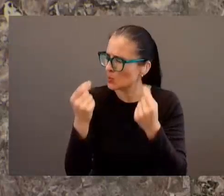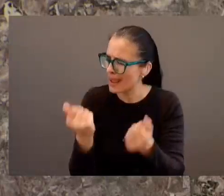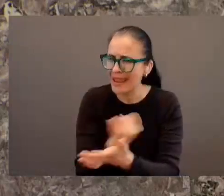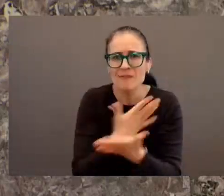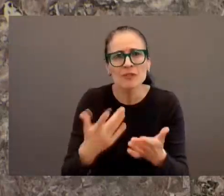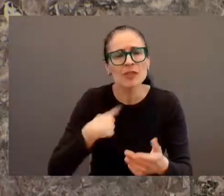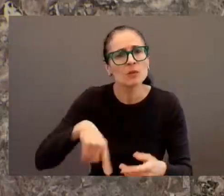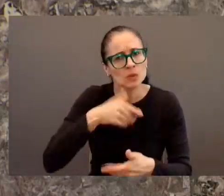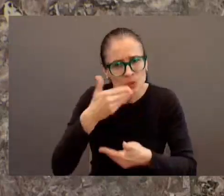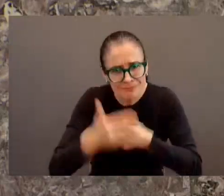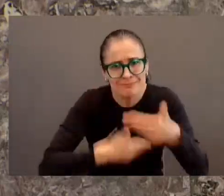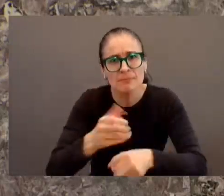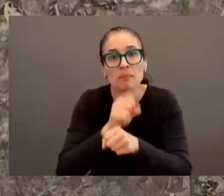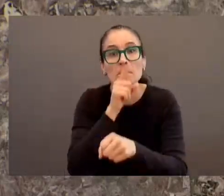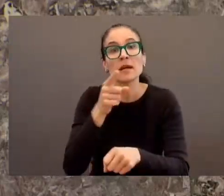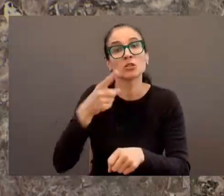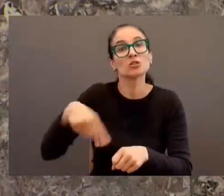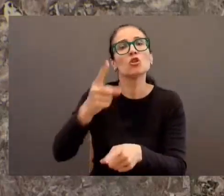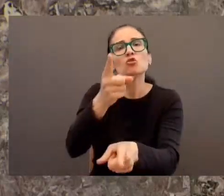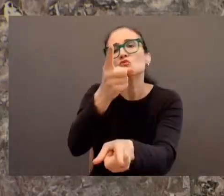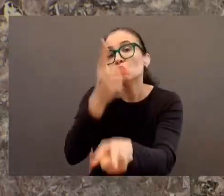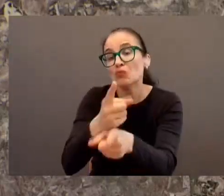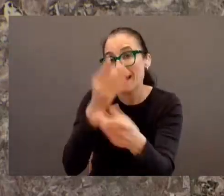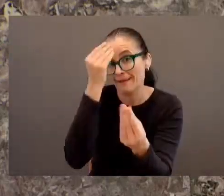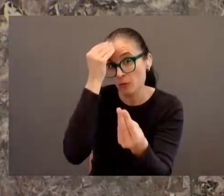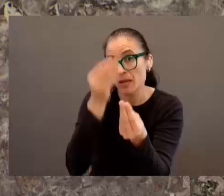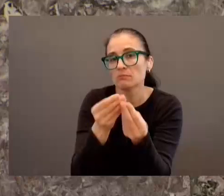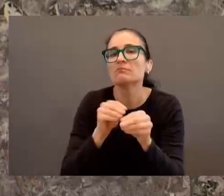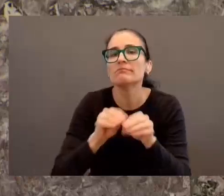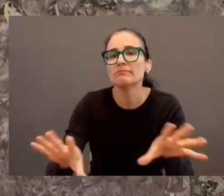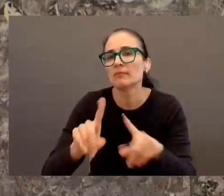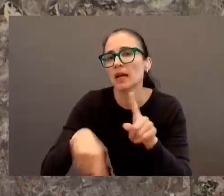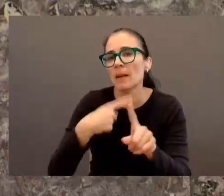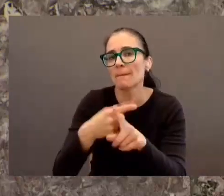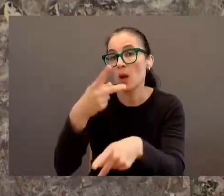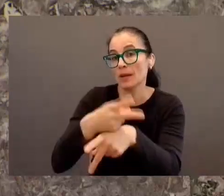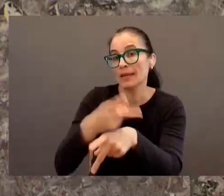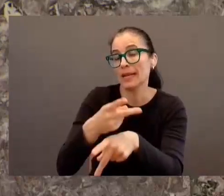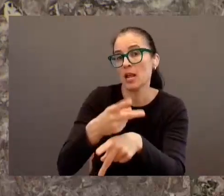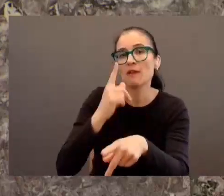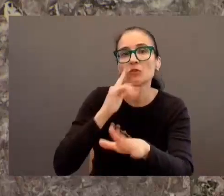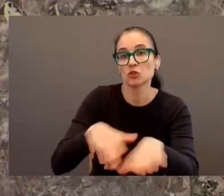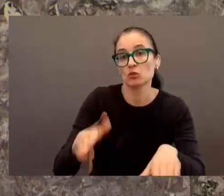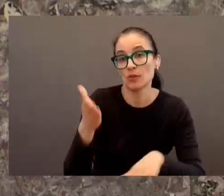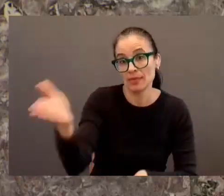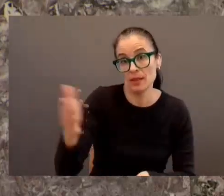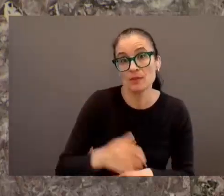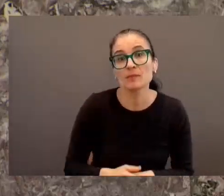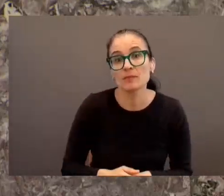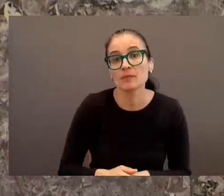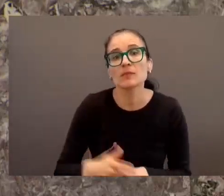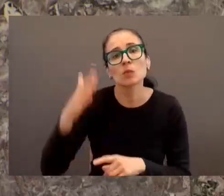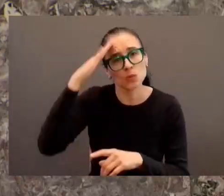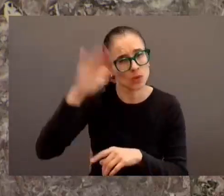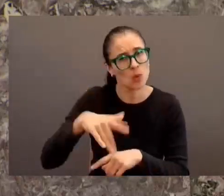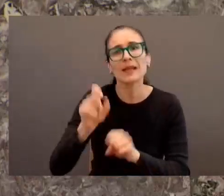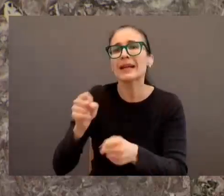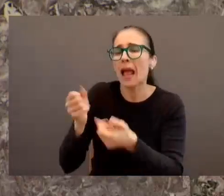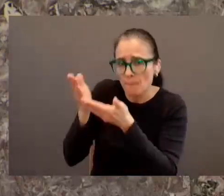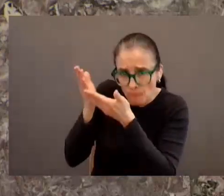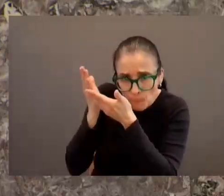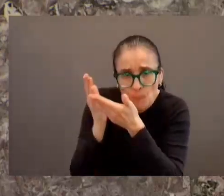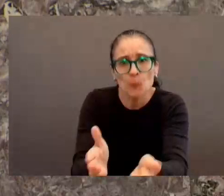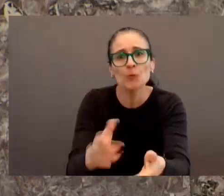hospital, that families continue to take their children there, and they know that we are doing everything we can to address this, and that we'll continue